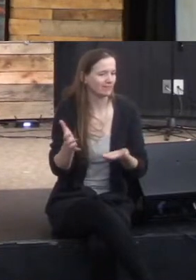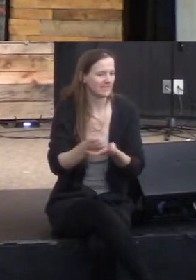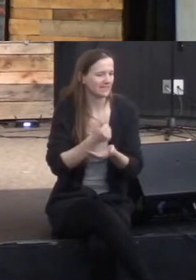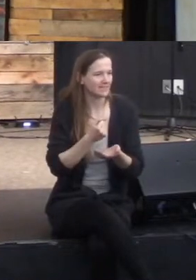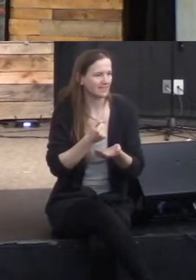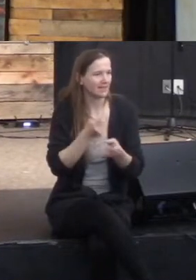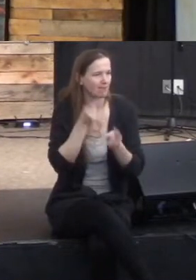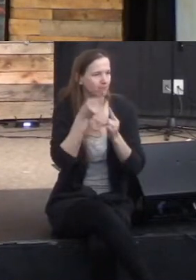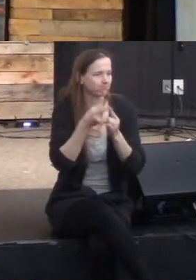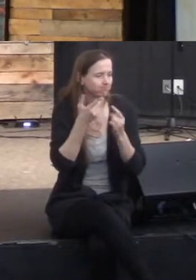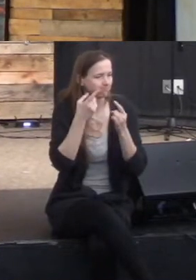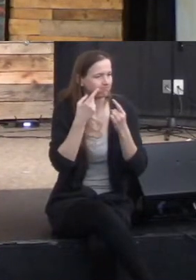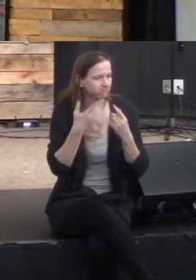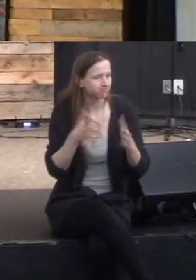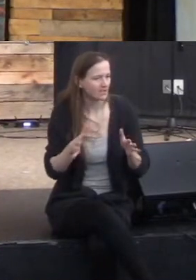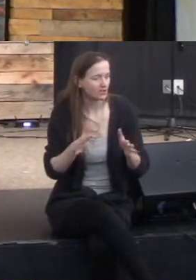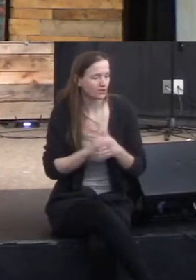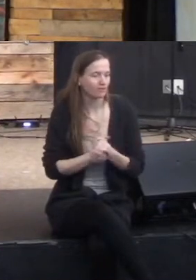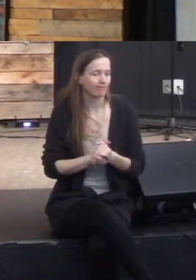That's how we are.